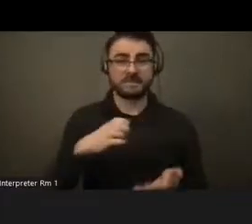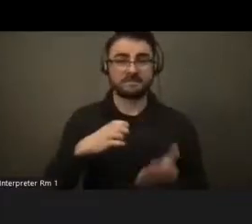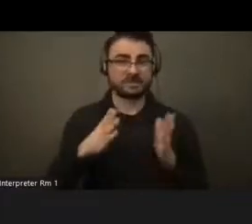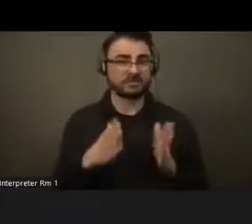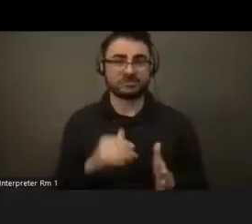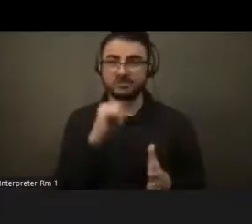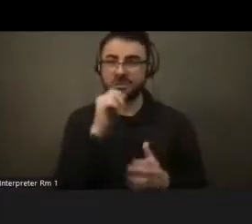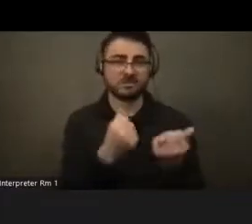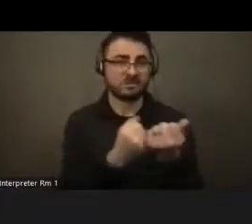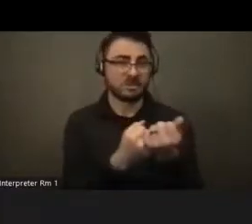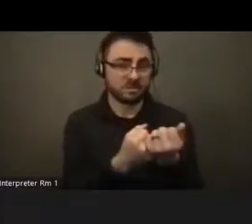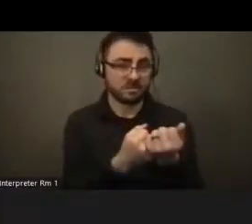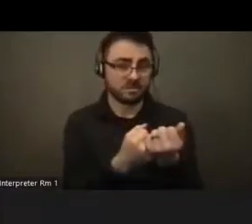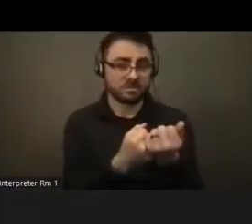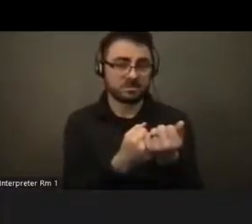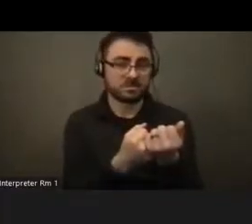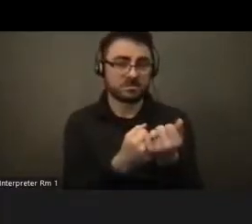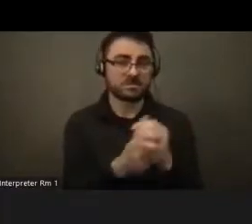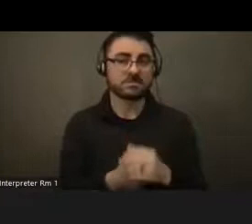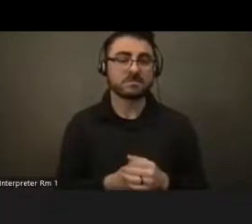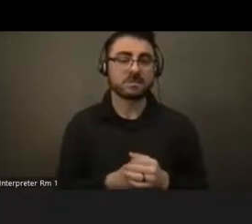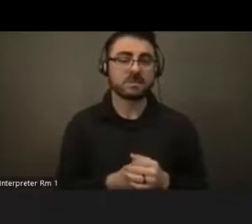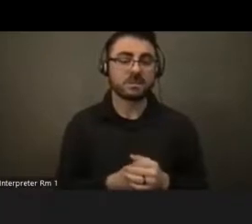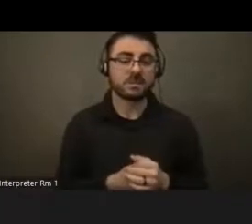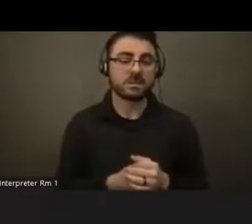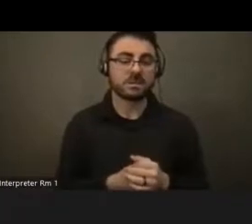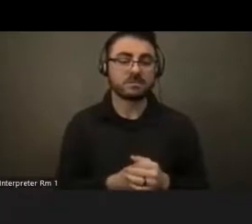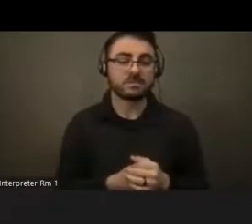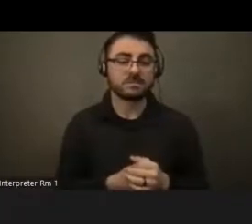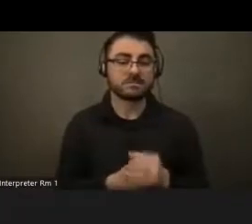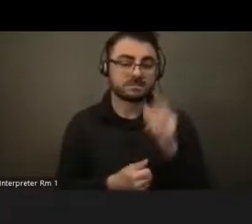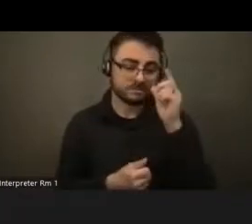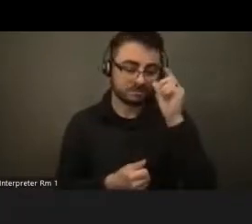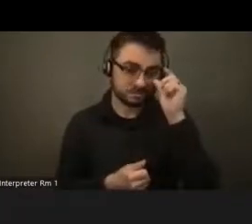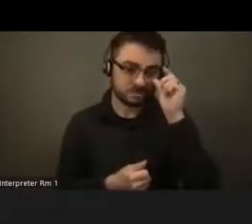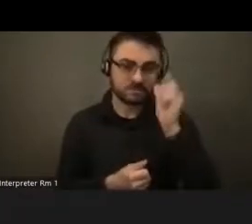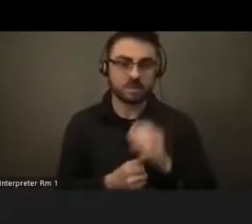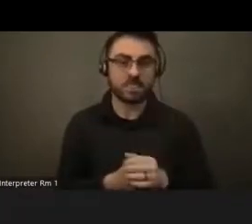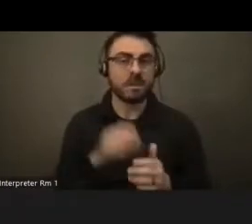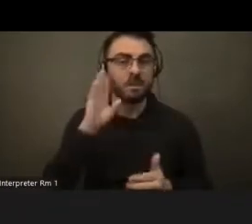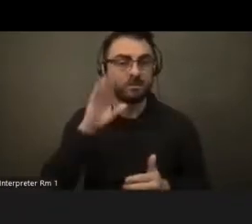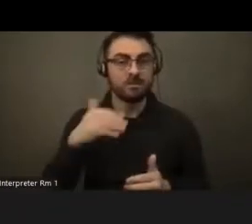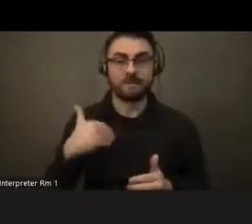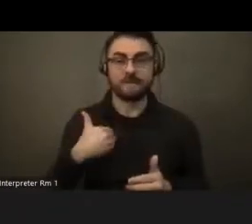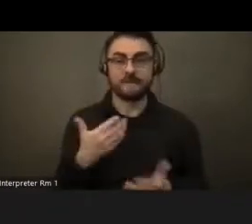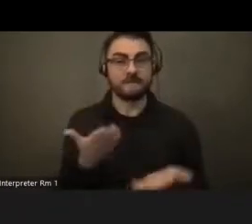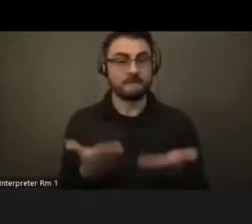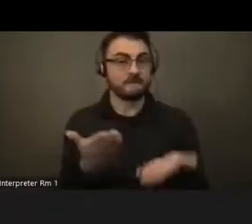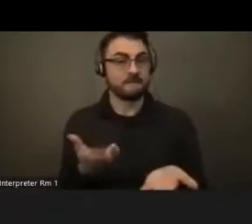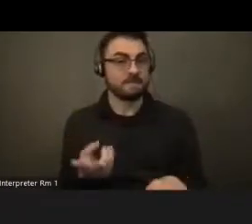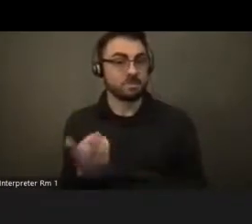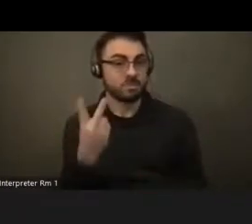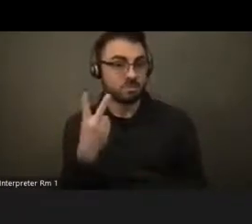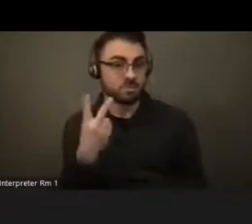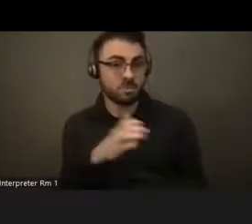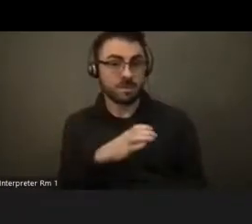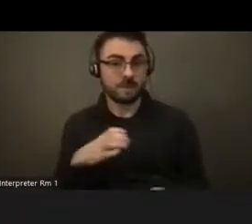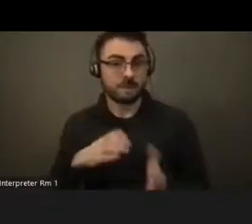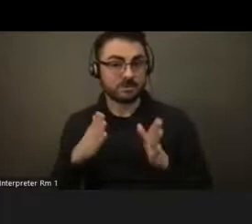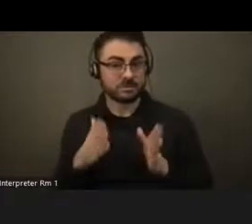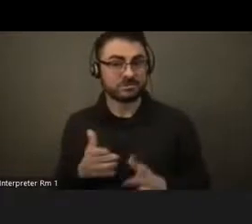move, just like I know I have at least 2 commissioners who refuse to invest